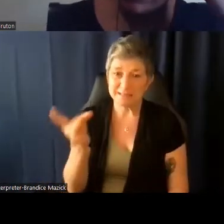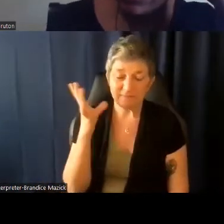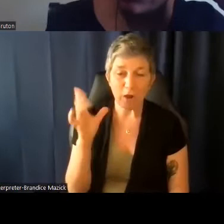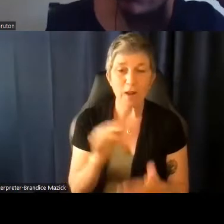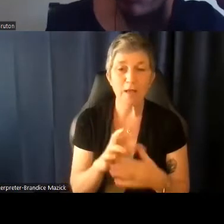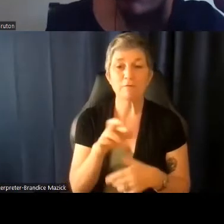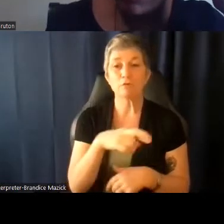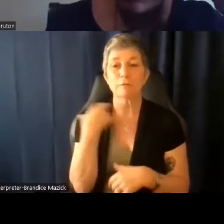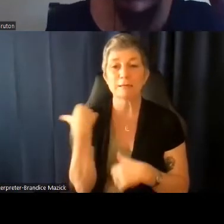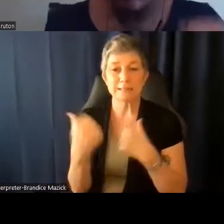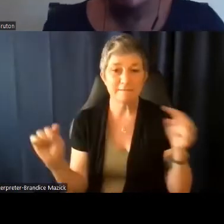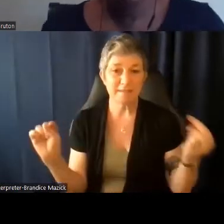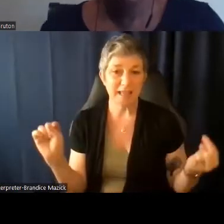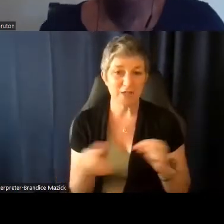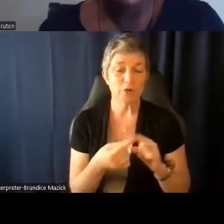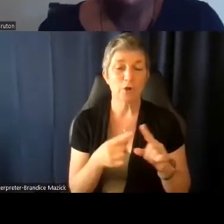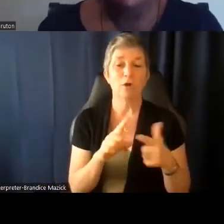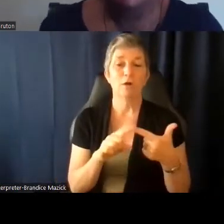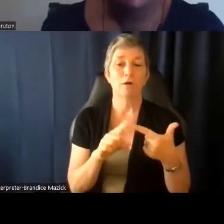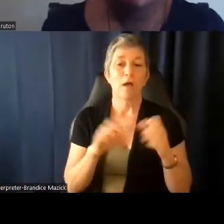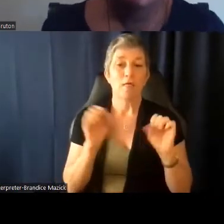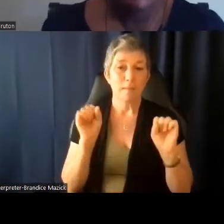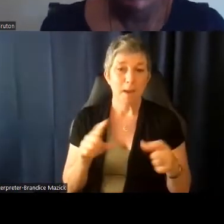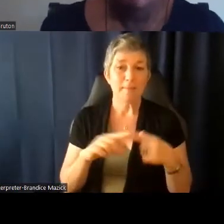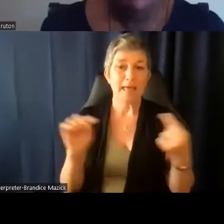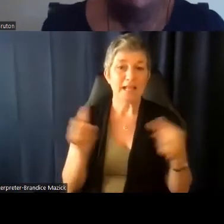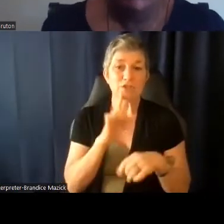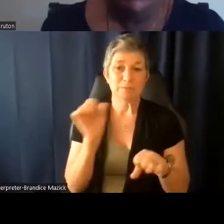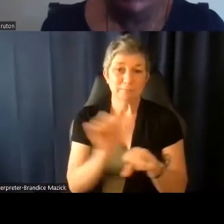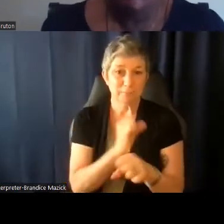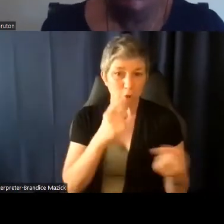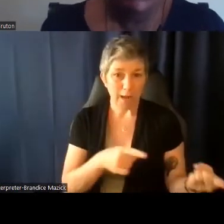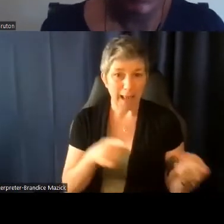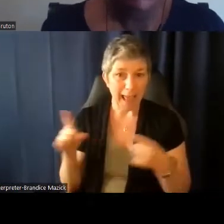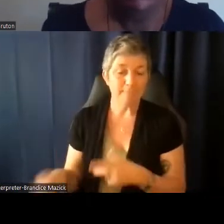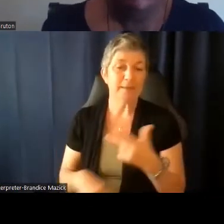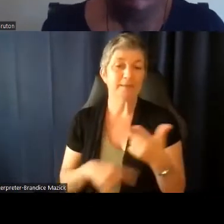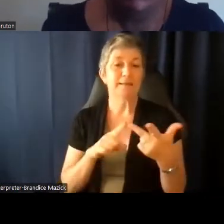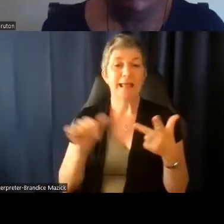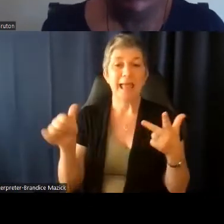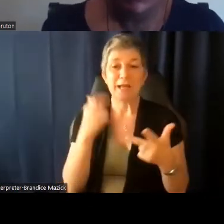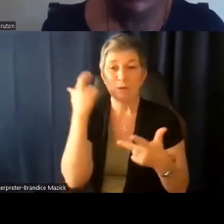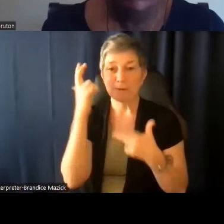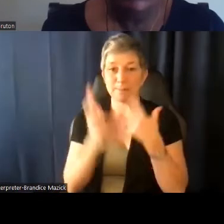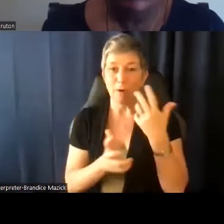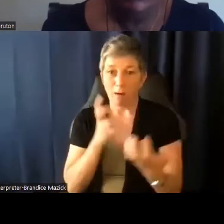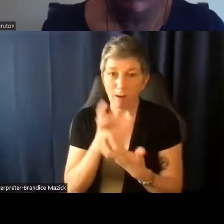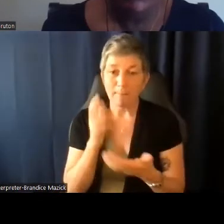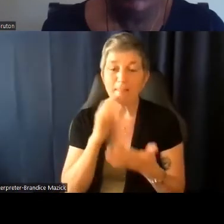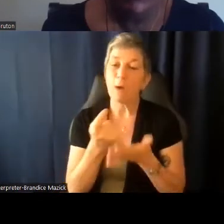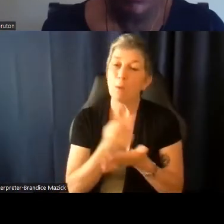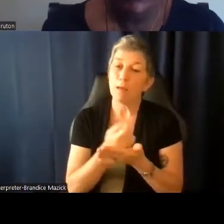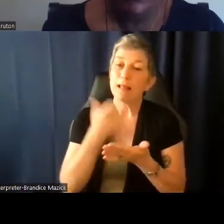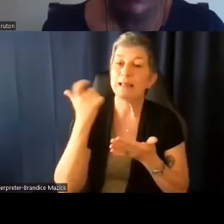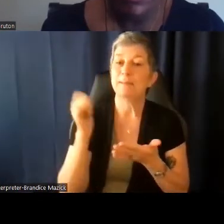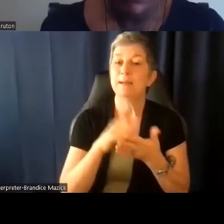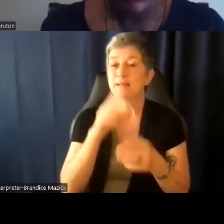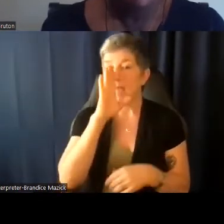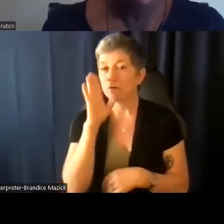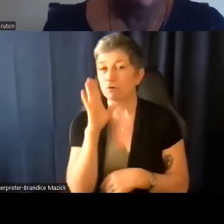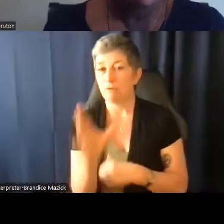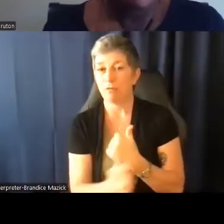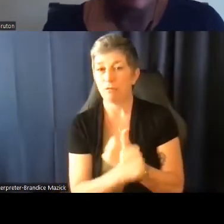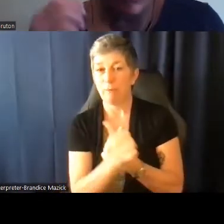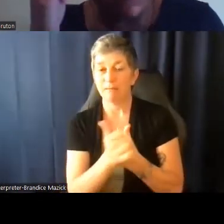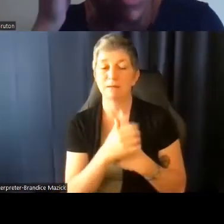injury, the probability that injury will actually occur, and whether there are any reasonable accommodations that will eliminate the direct threat.